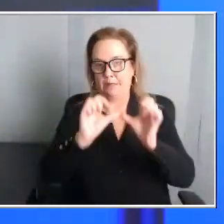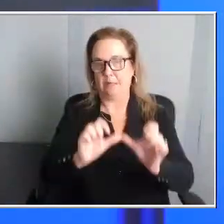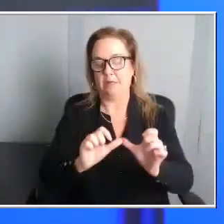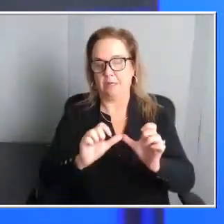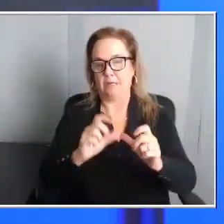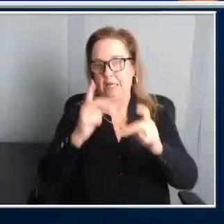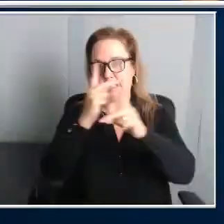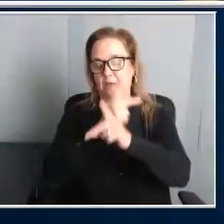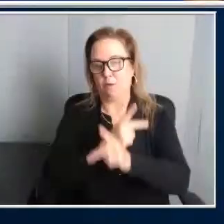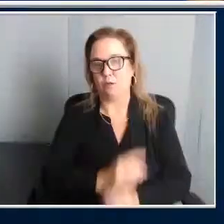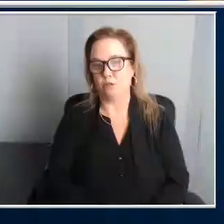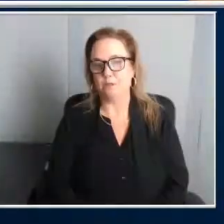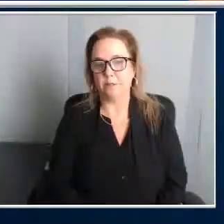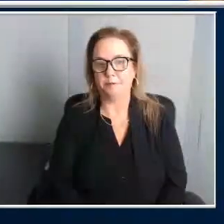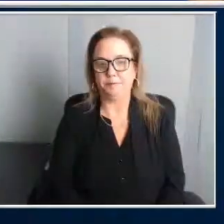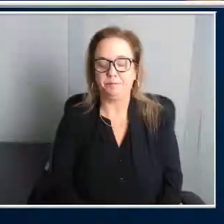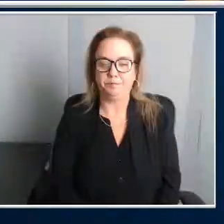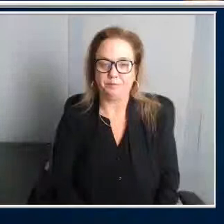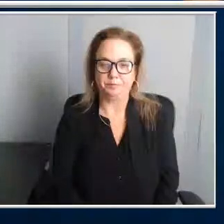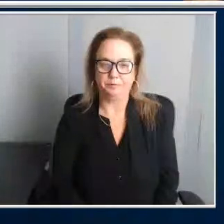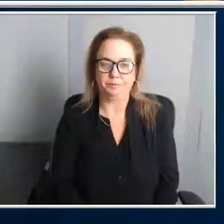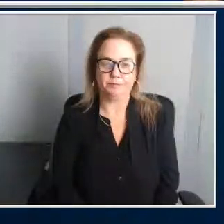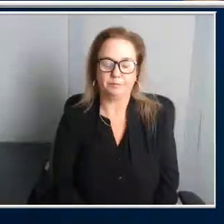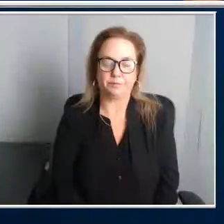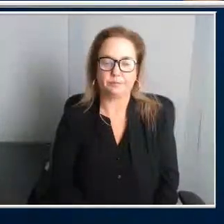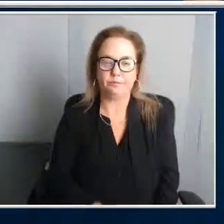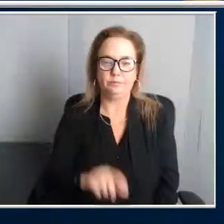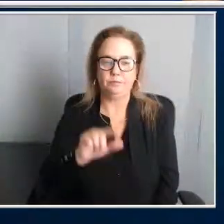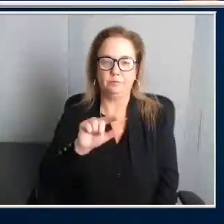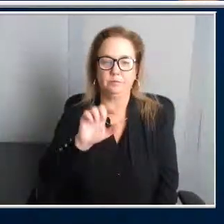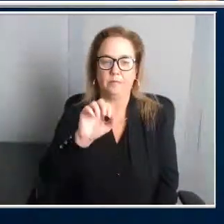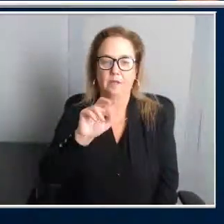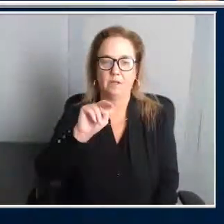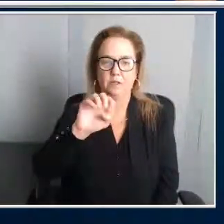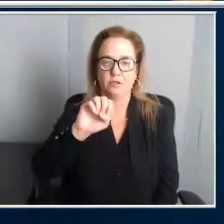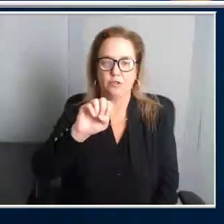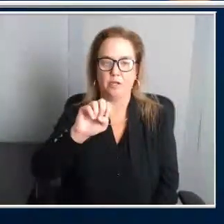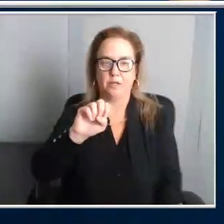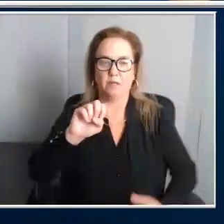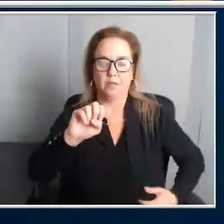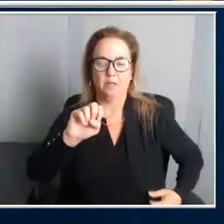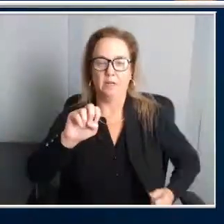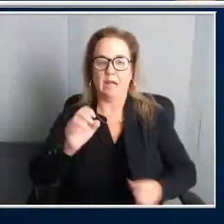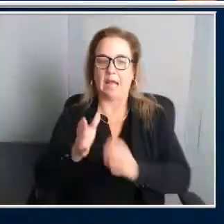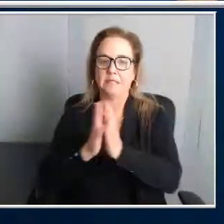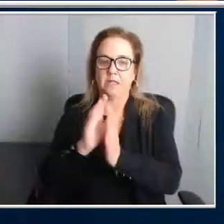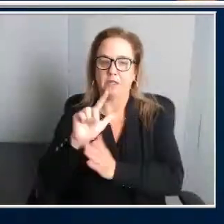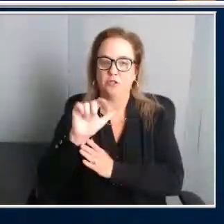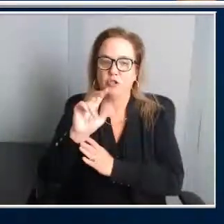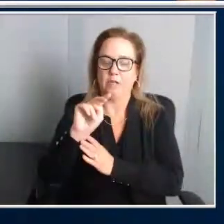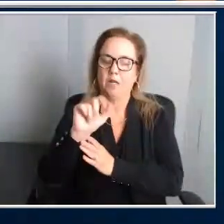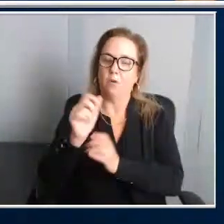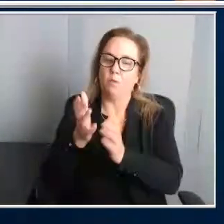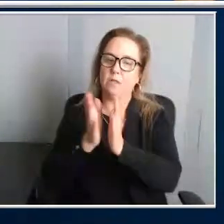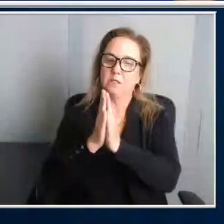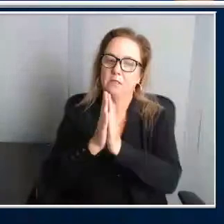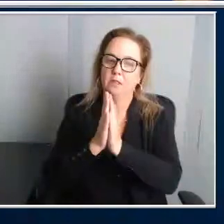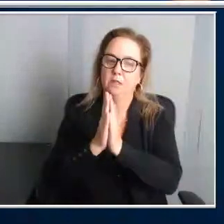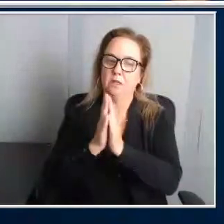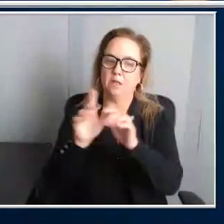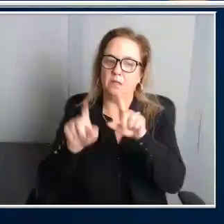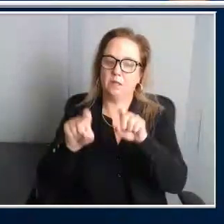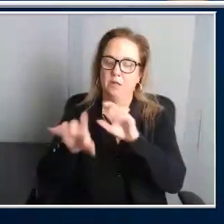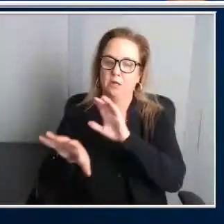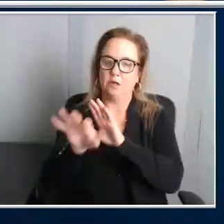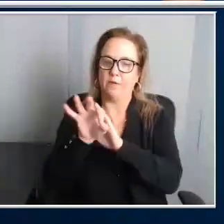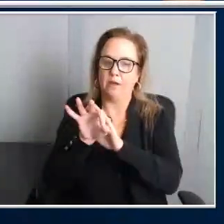worse. Interesting question from Jean. And Jean, this is for Gina. Mm-hmm. Jean wants to know if you ever discovered there